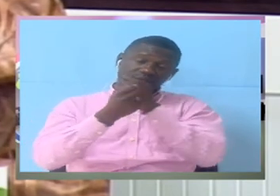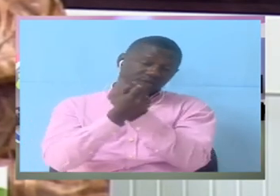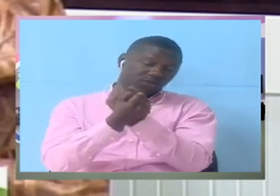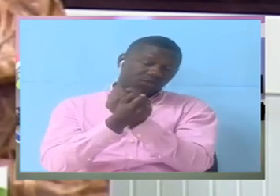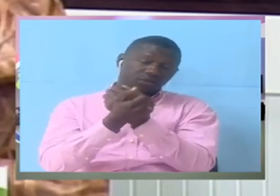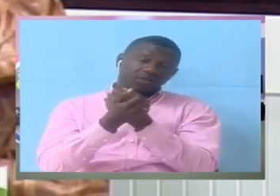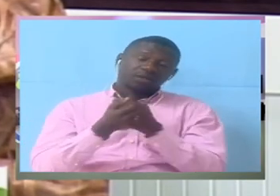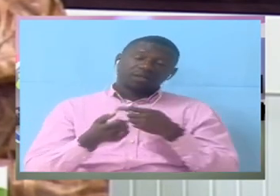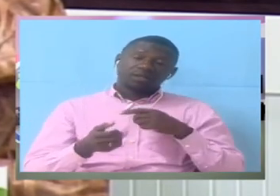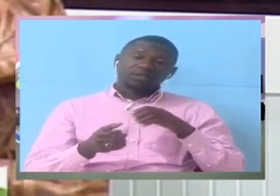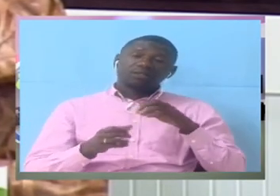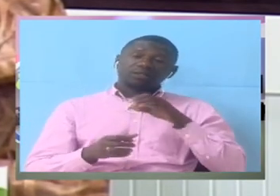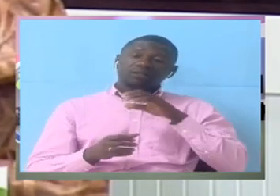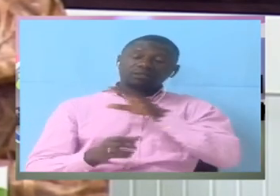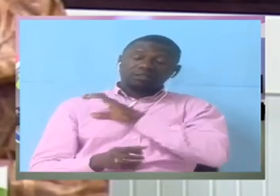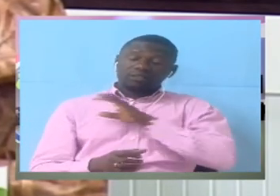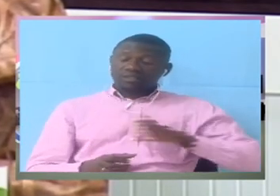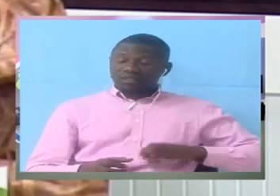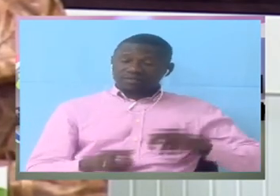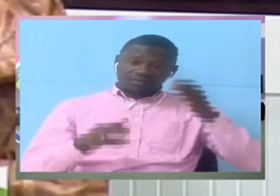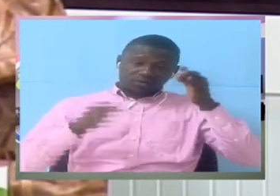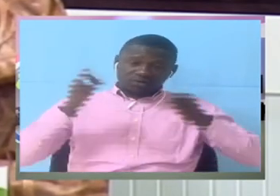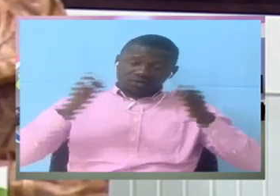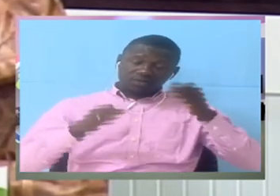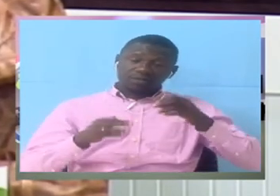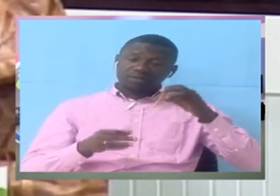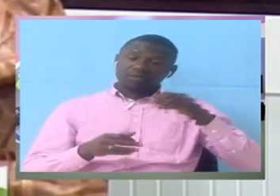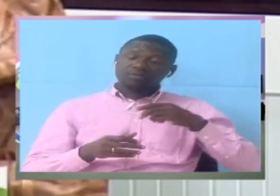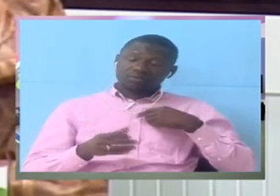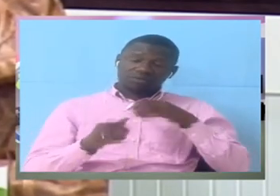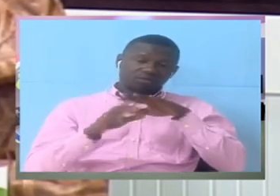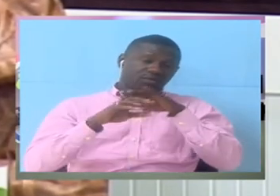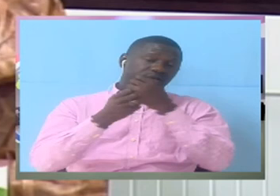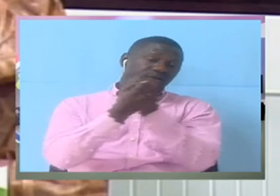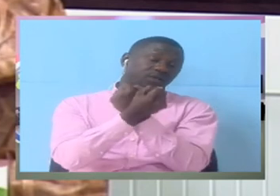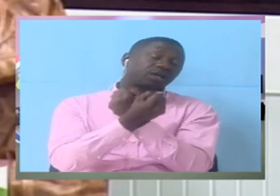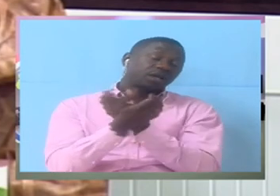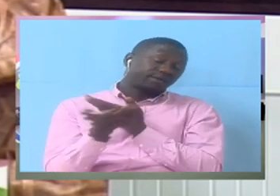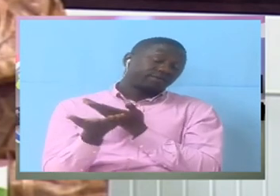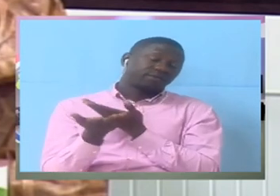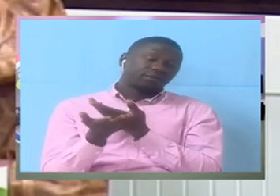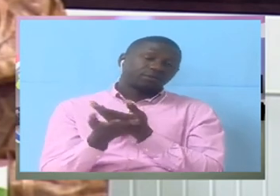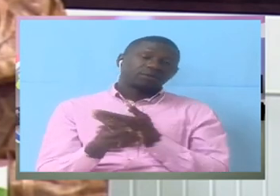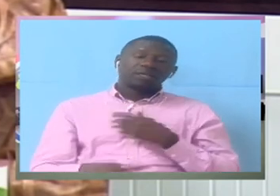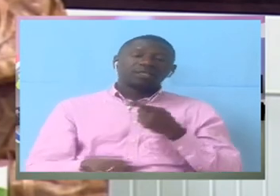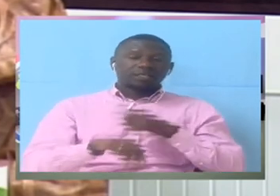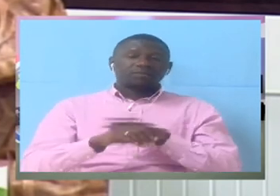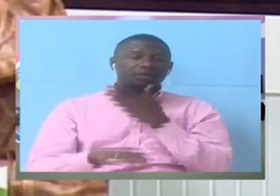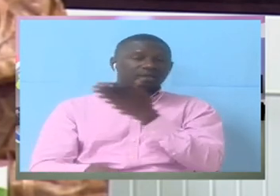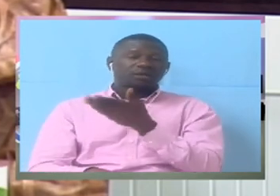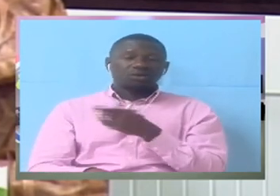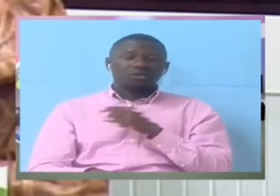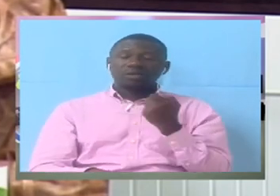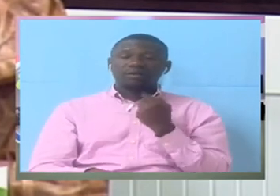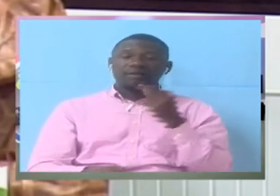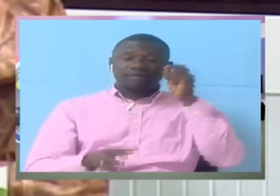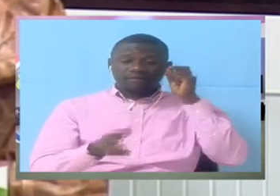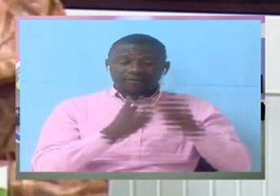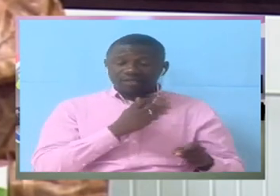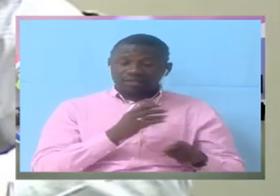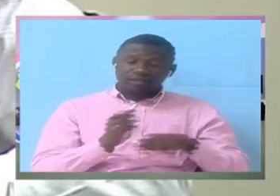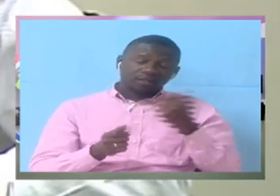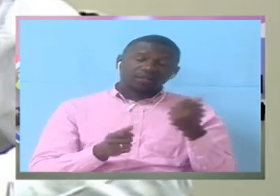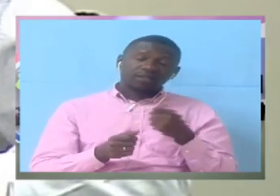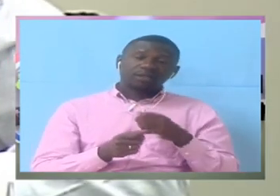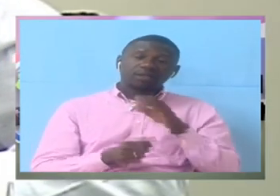chief justice was in prison. Mile 2 meme nta cabinet electoral jom mam menjeje. While I was there, the only person I did not see. The fire service and the custom. That was